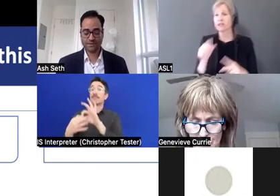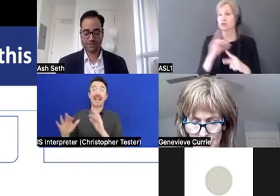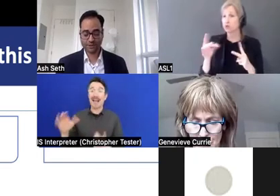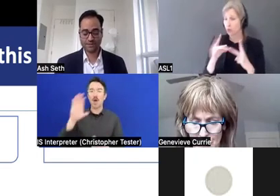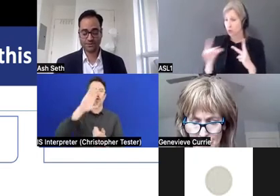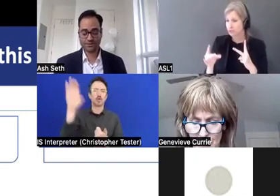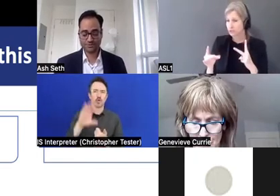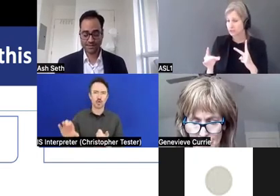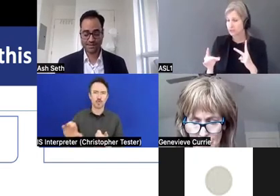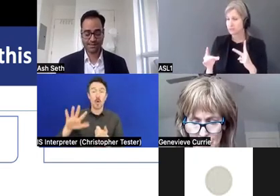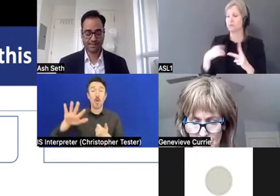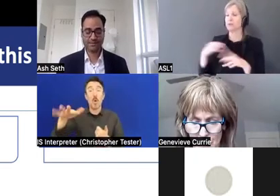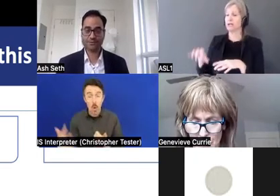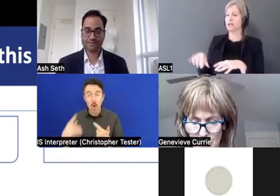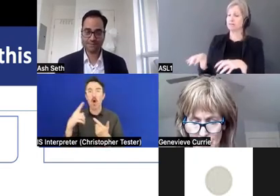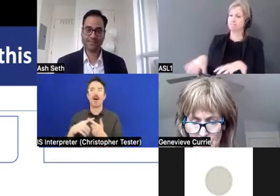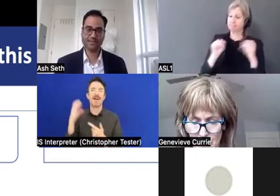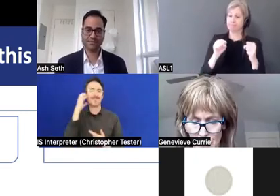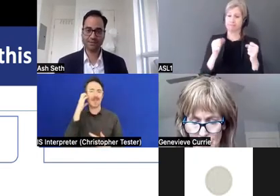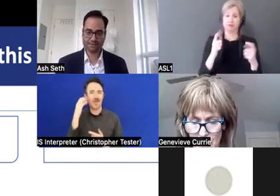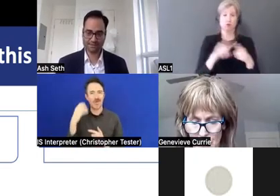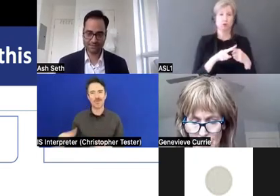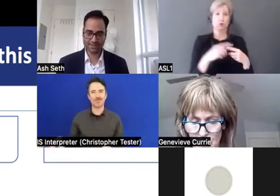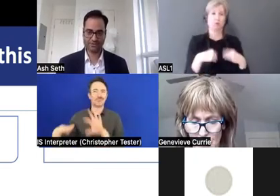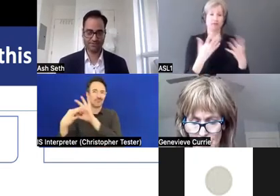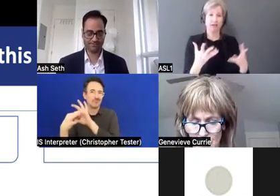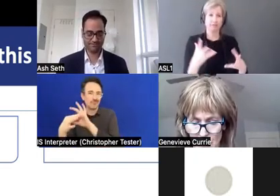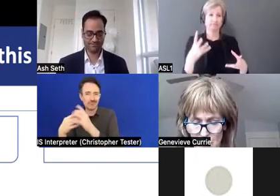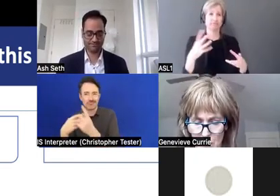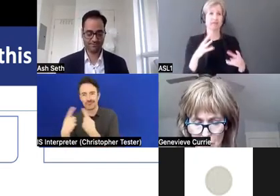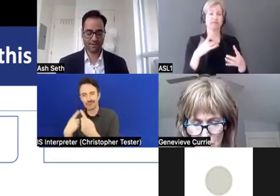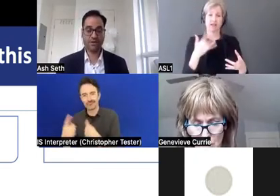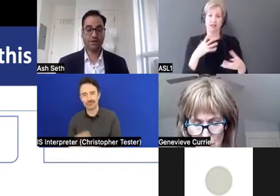were adopted to strengthen inclusivity in participation.